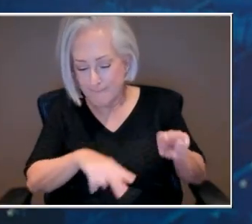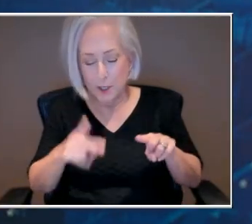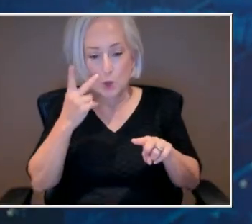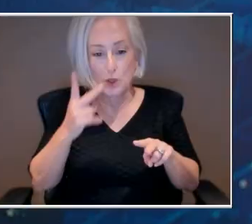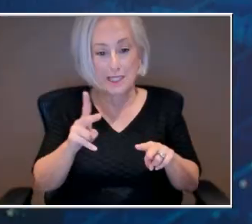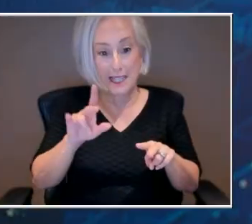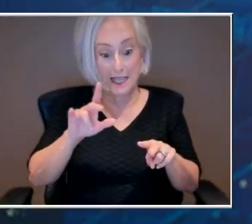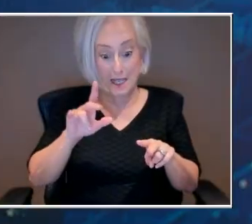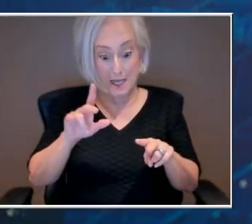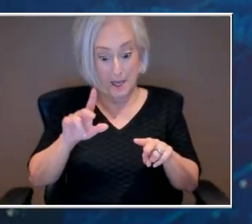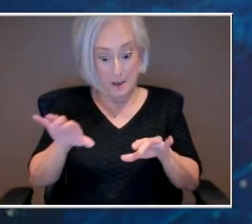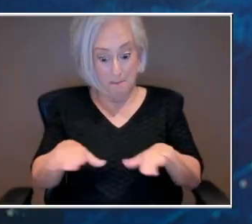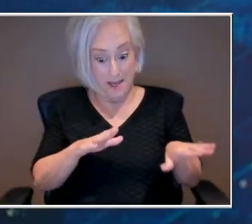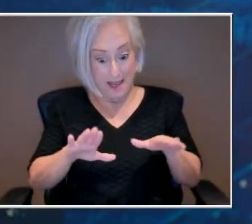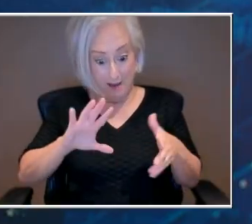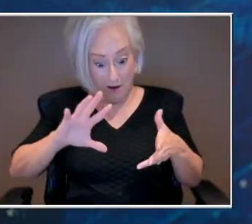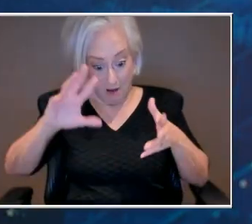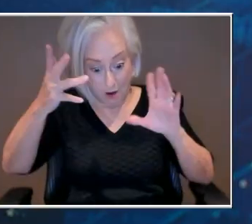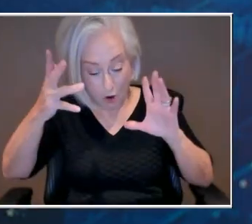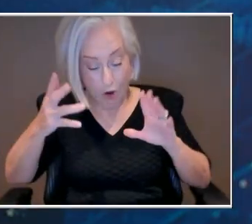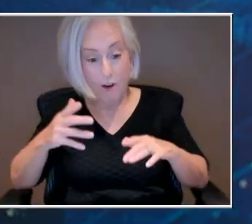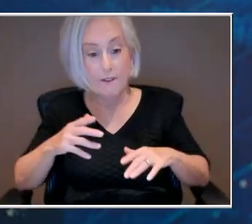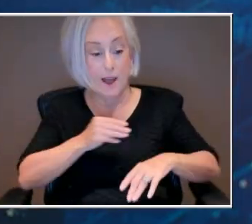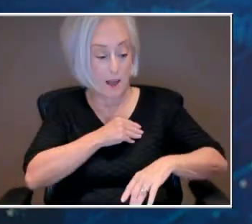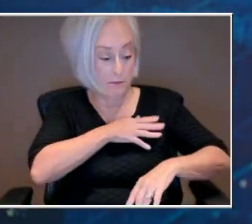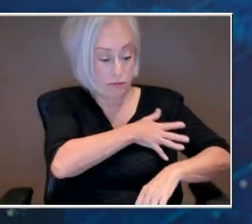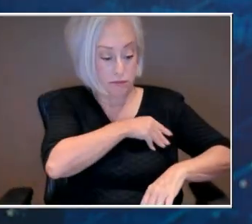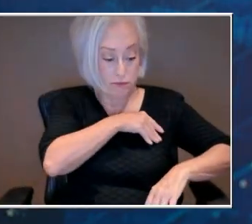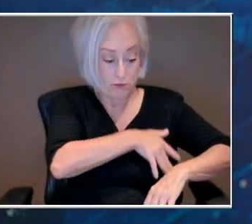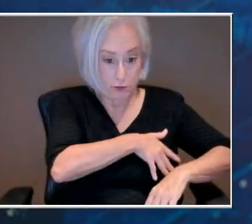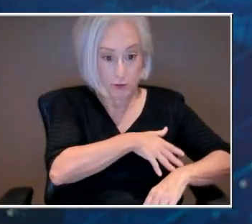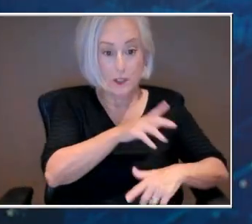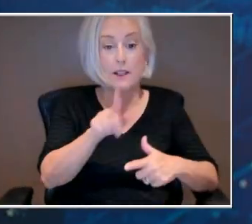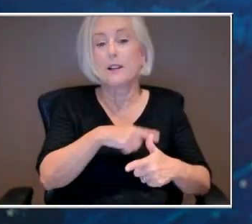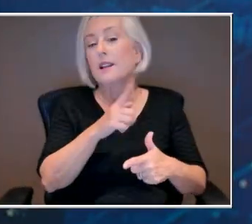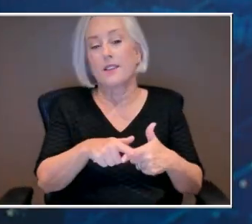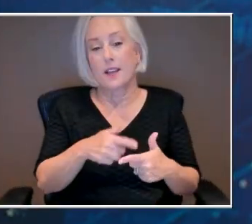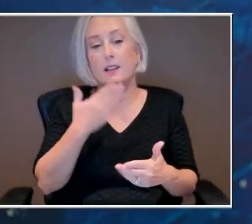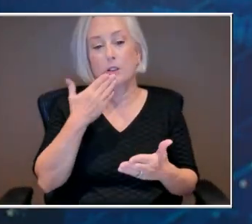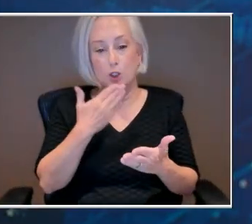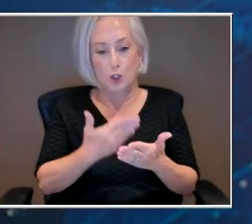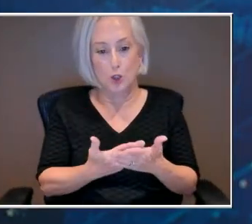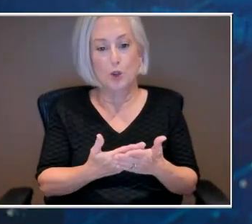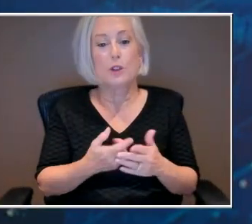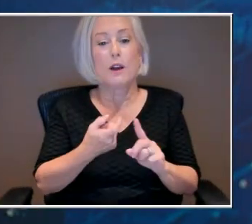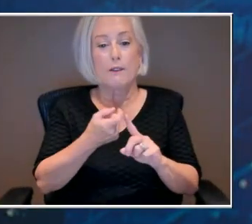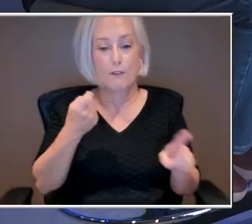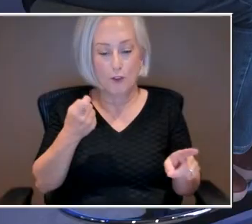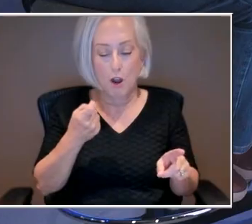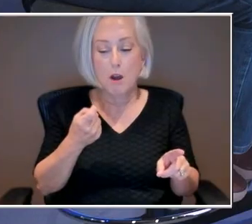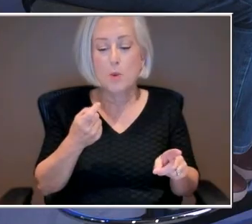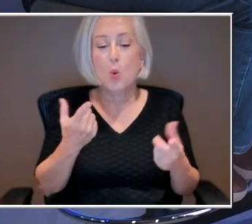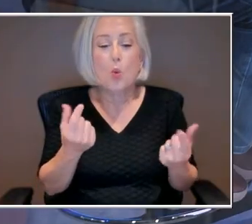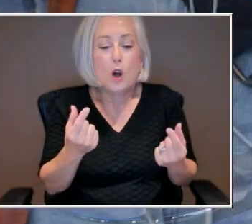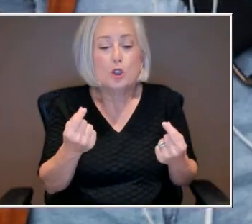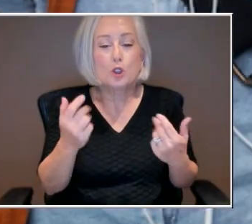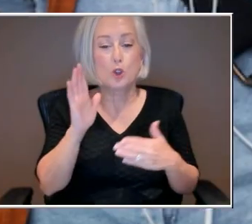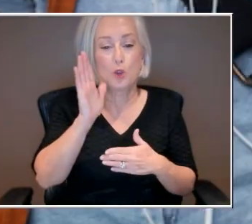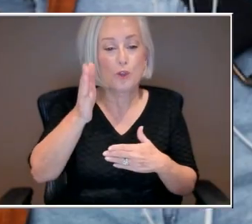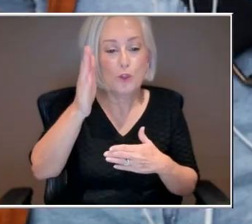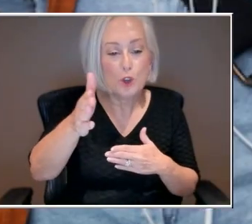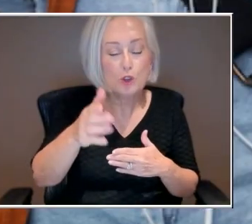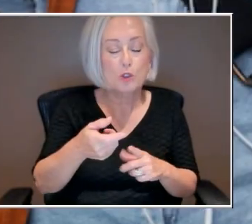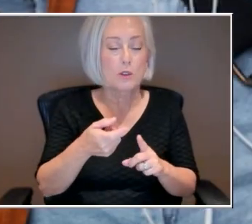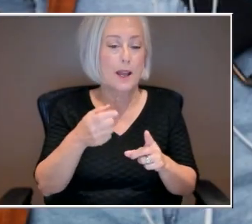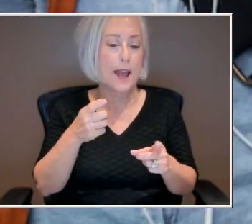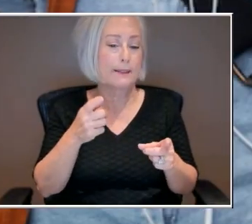of things in terms of keeping people safe in the future, including what's done from a medical and radiation standpoint. Be sure to ask your questions. Use the chat on